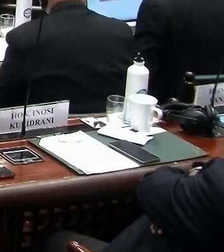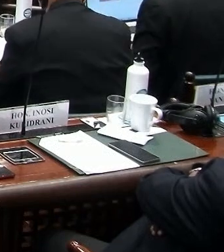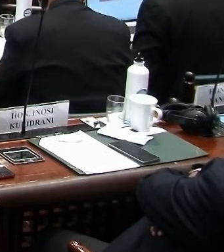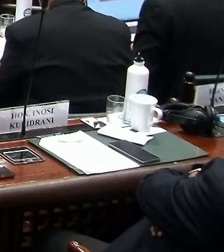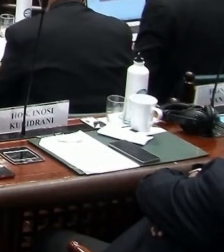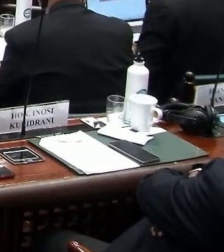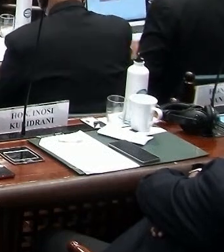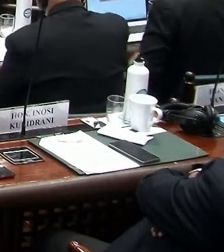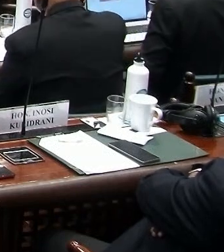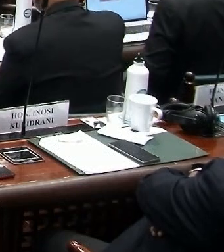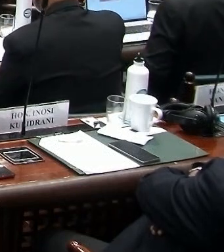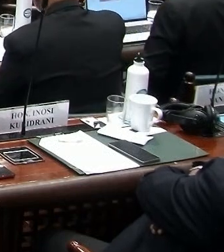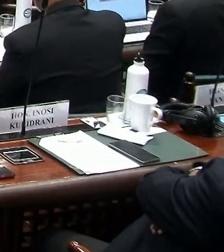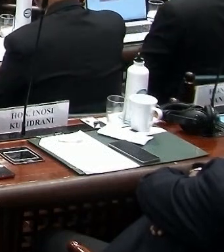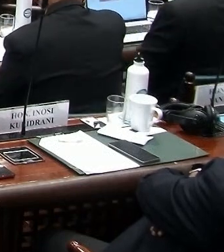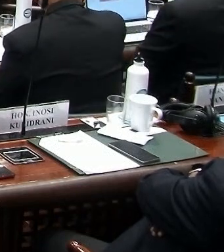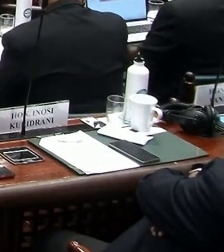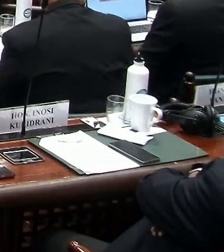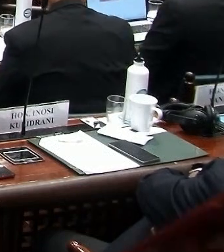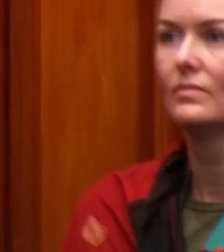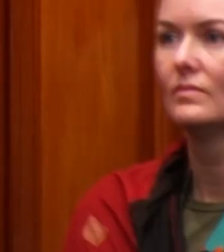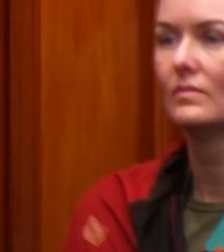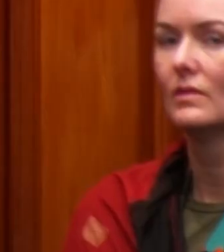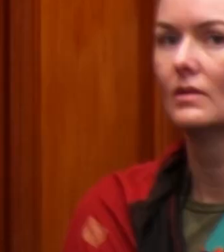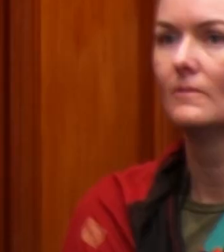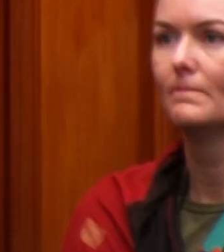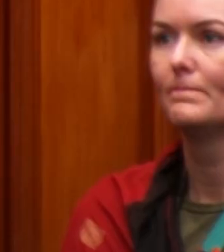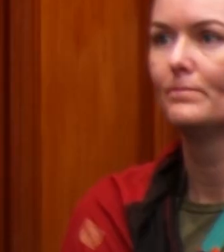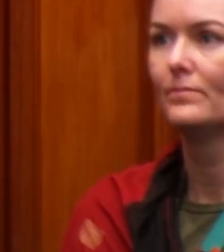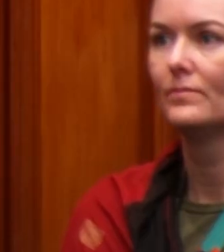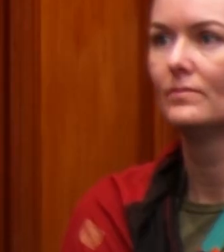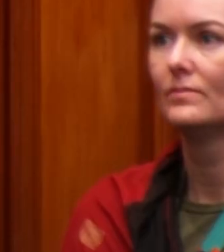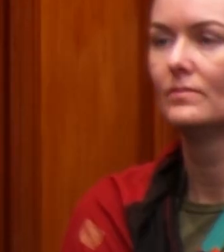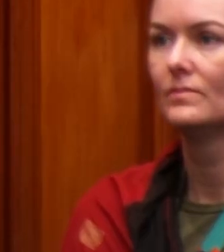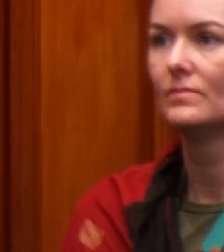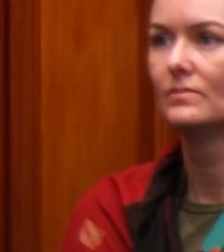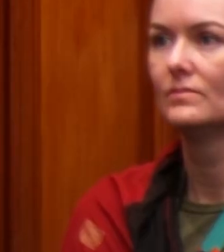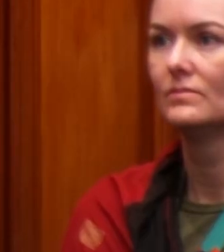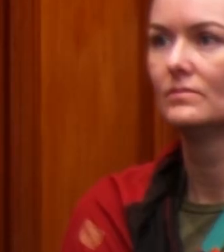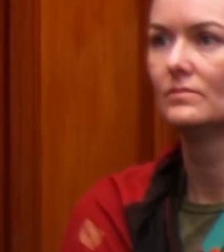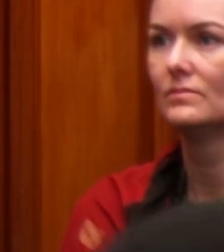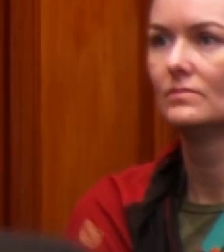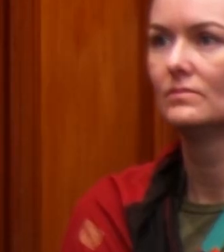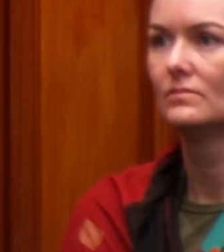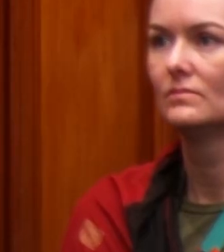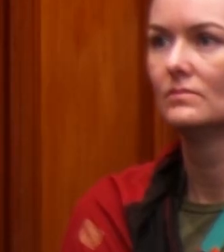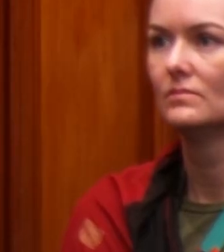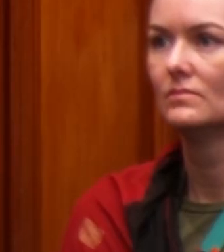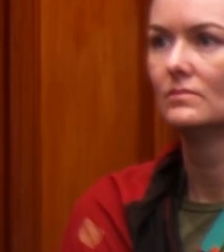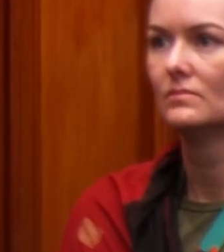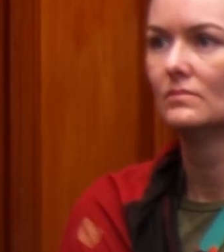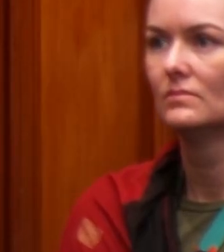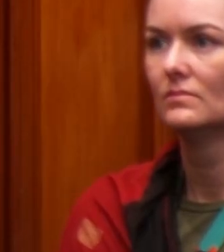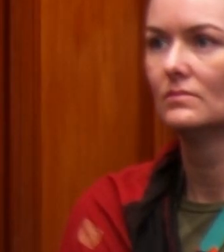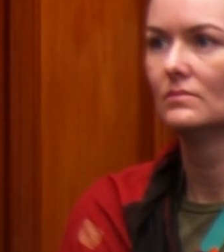Honorable Speaker, the Honorable Prime Minister, the Honorable Leader of Opposition, Honorable Ministers, Assistant Ministers,